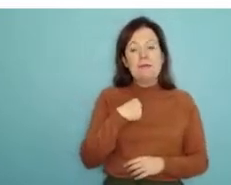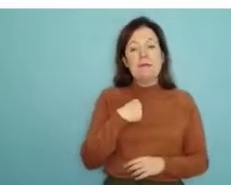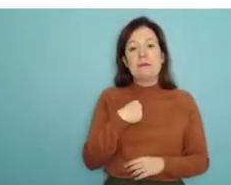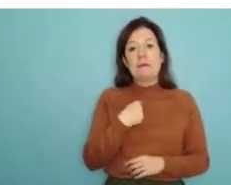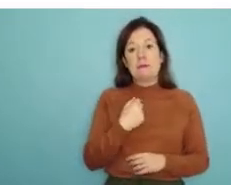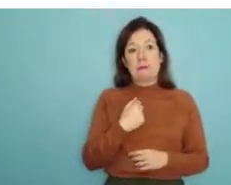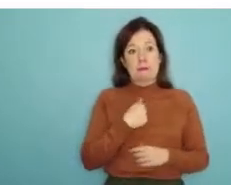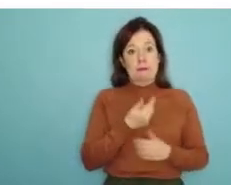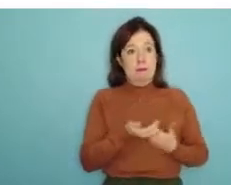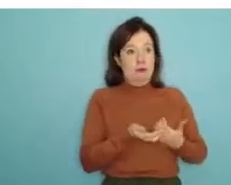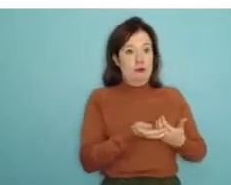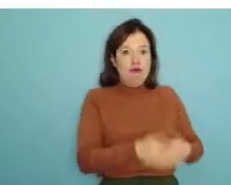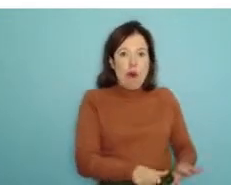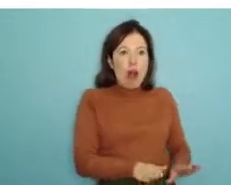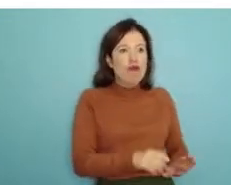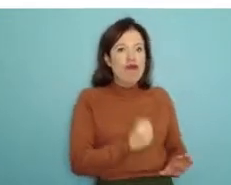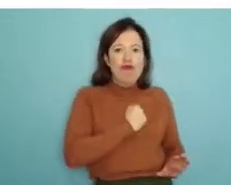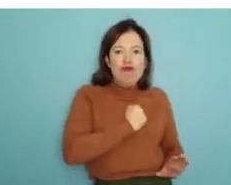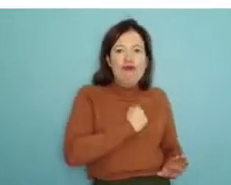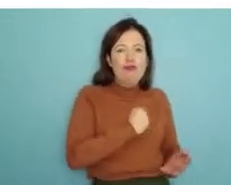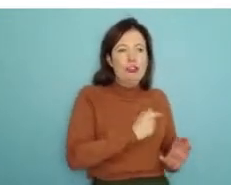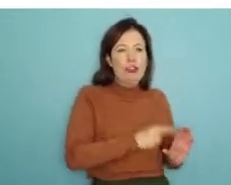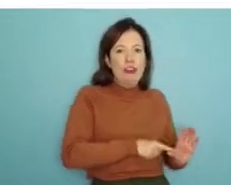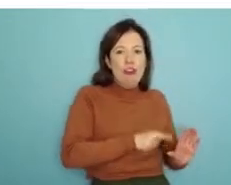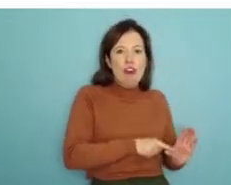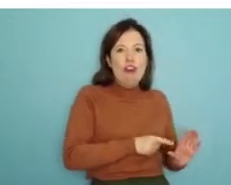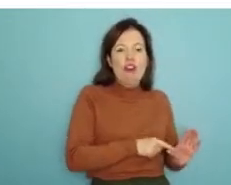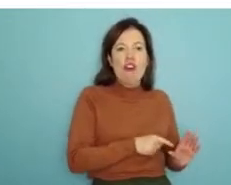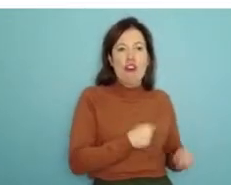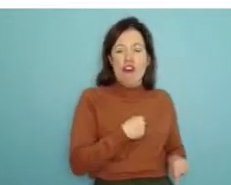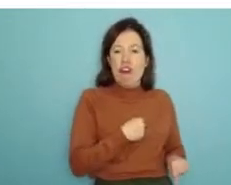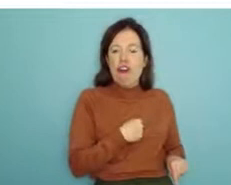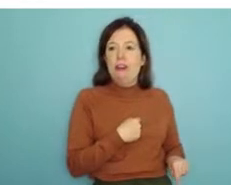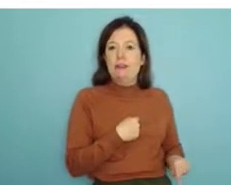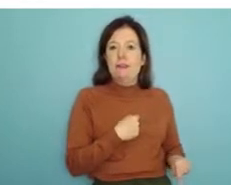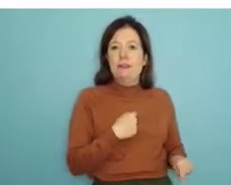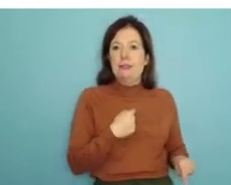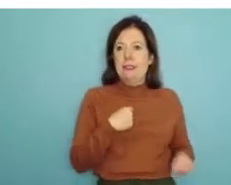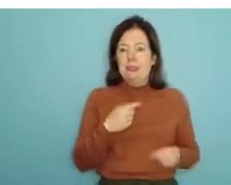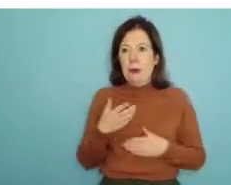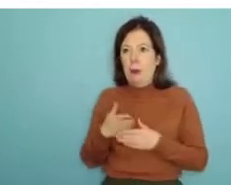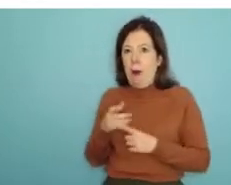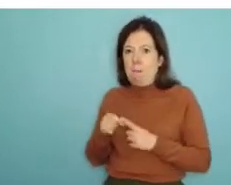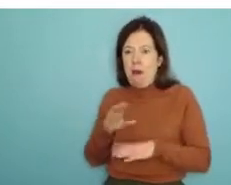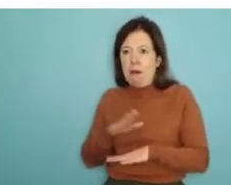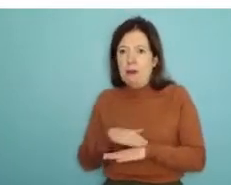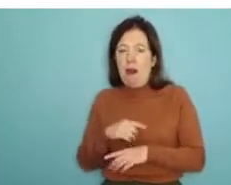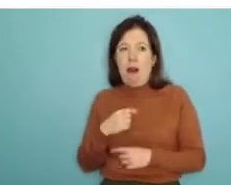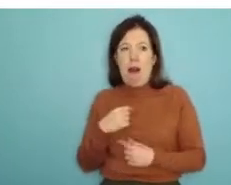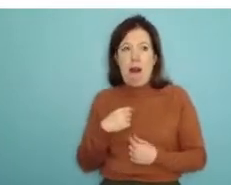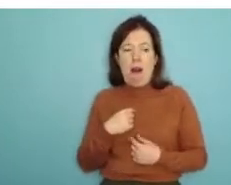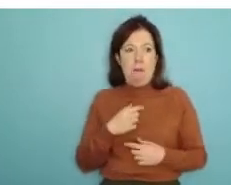were very young, and I had a dilemma about working part-time and whether I could do it